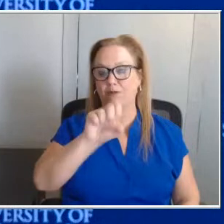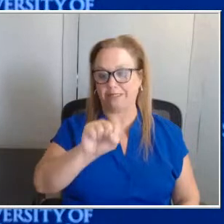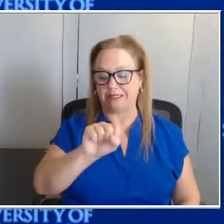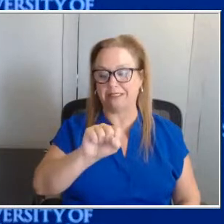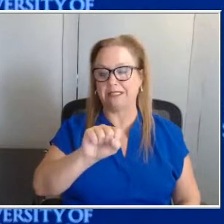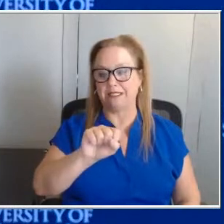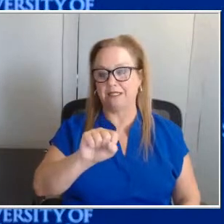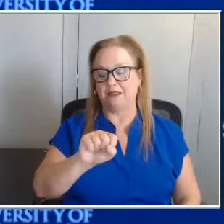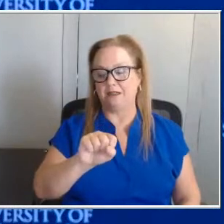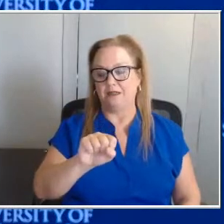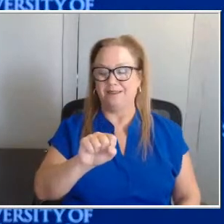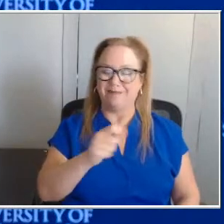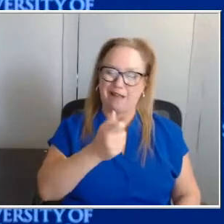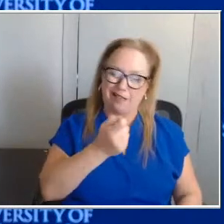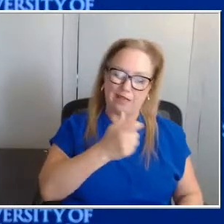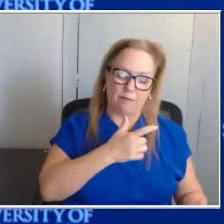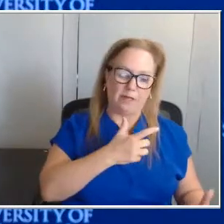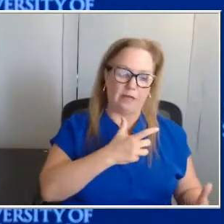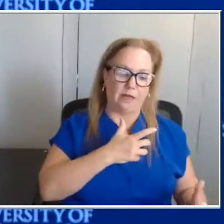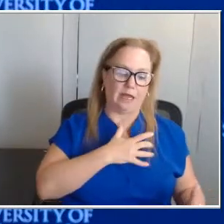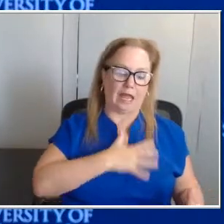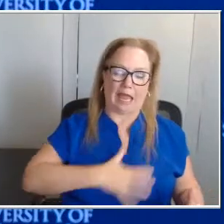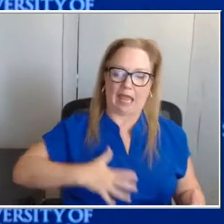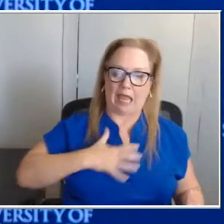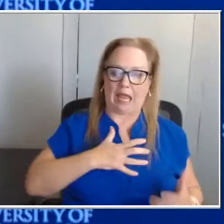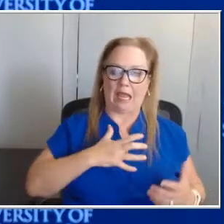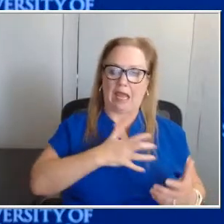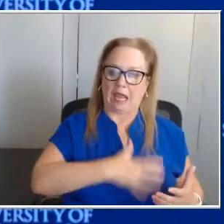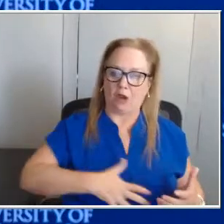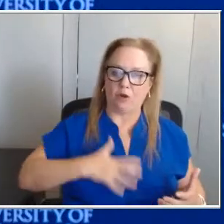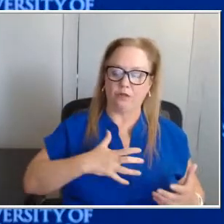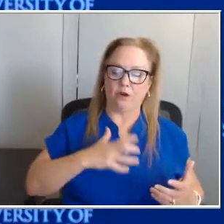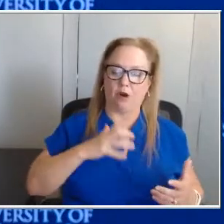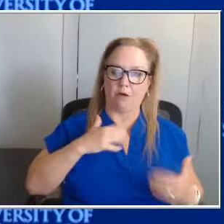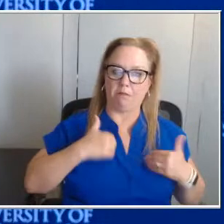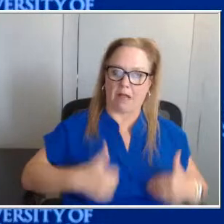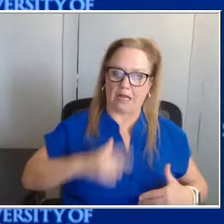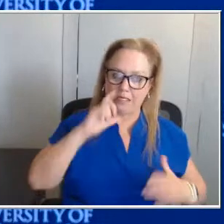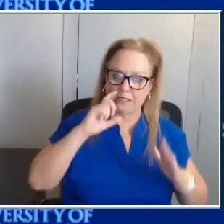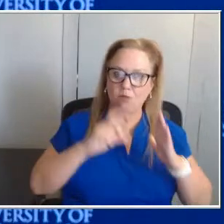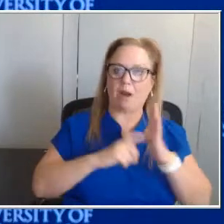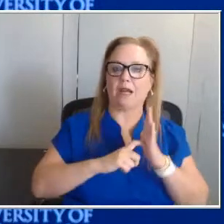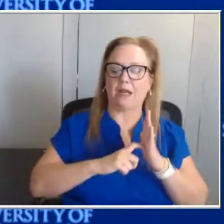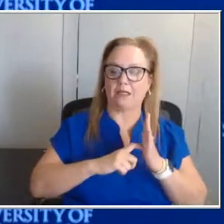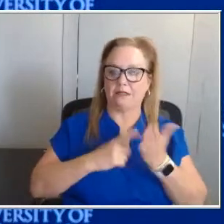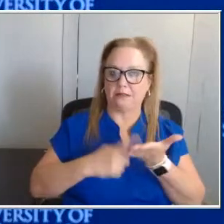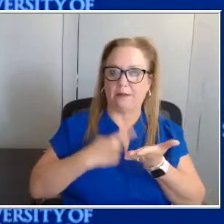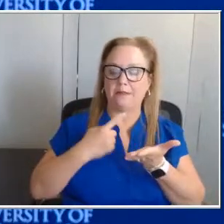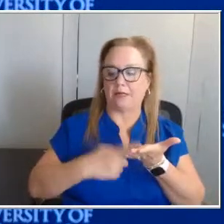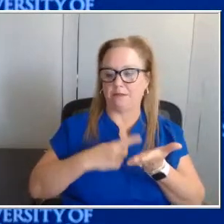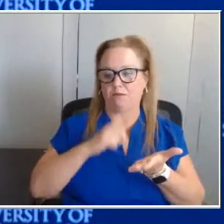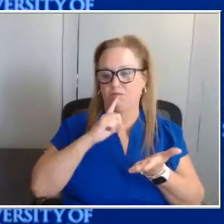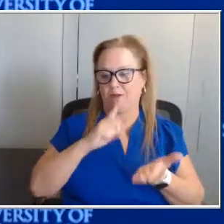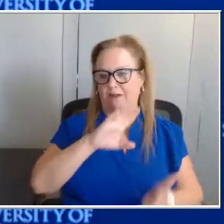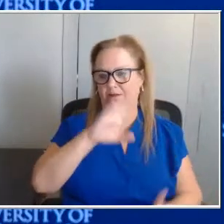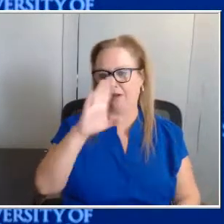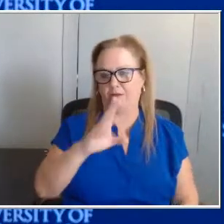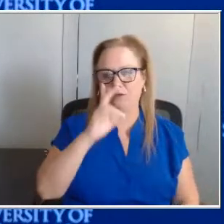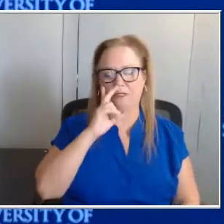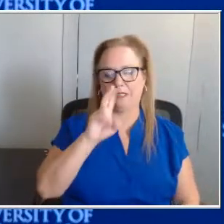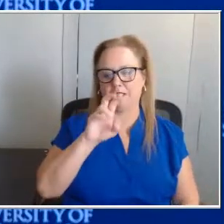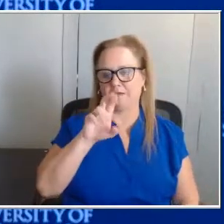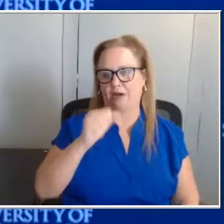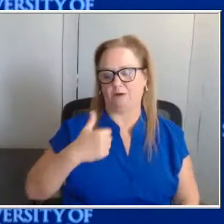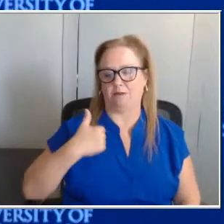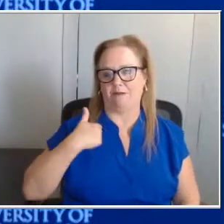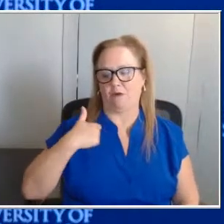of conserved areas that our bodies can recognize sometimes, we really have never seen this virus before in our life.